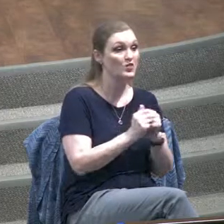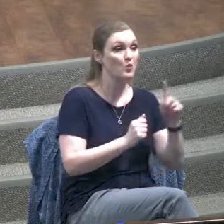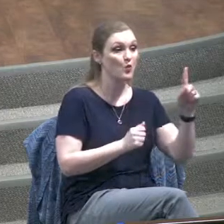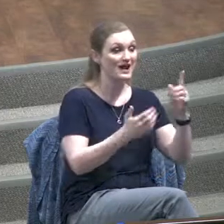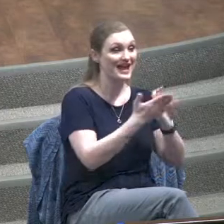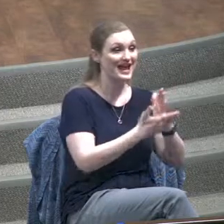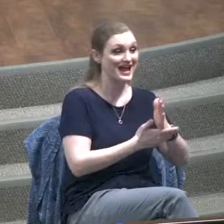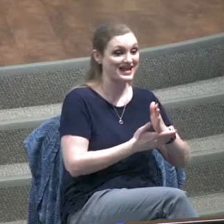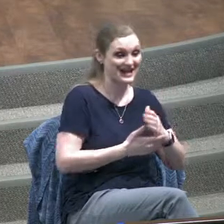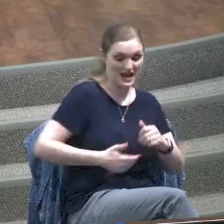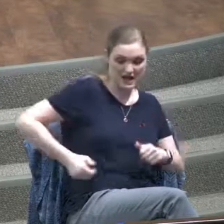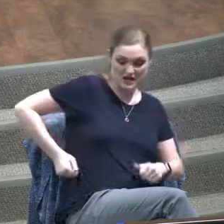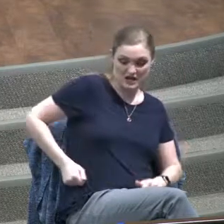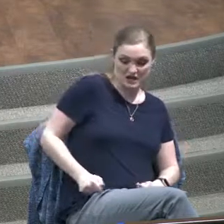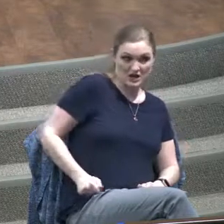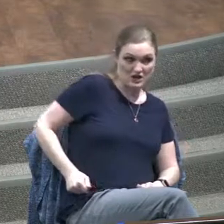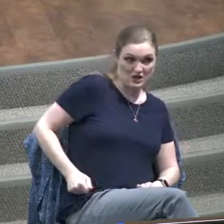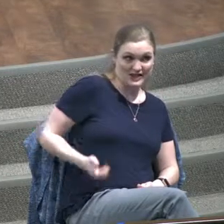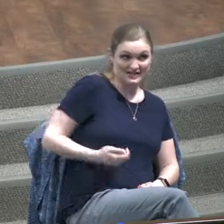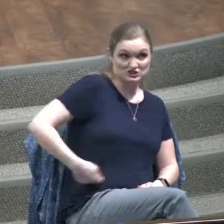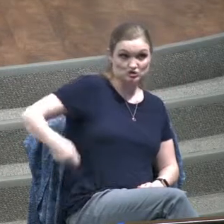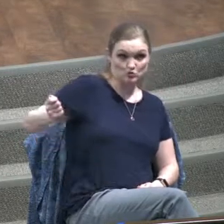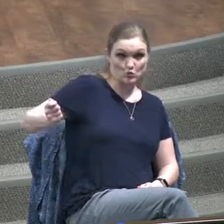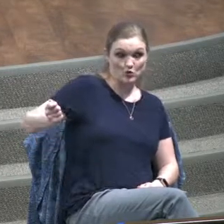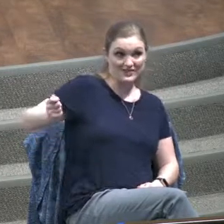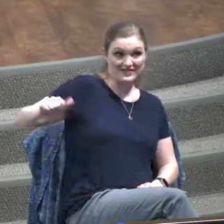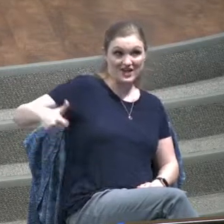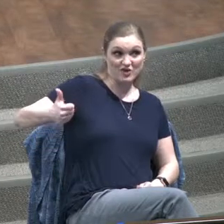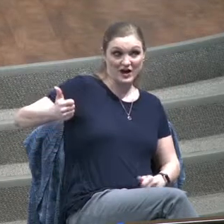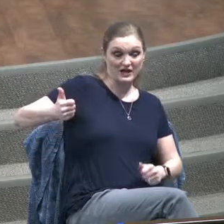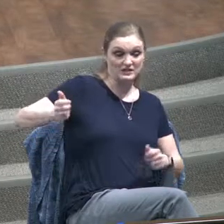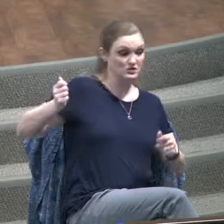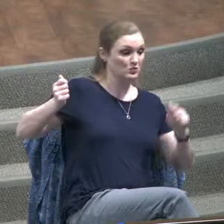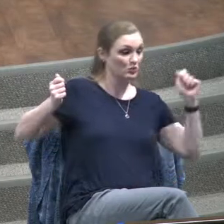keep a weapon in the other hand.